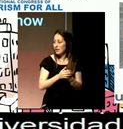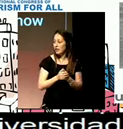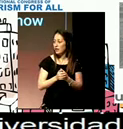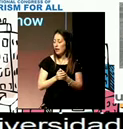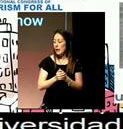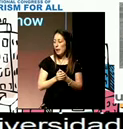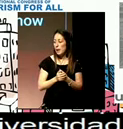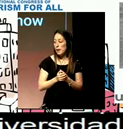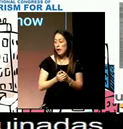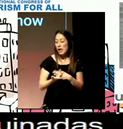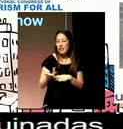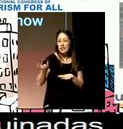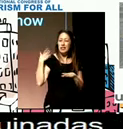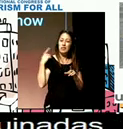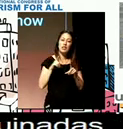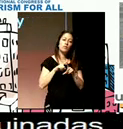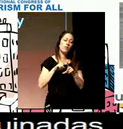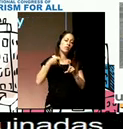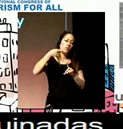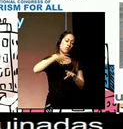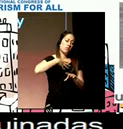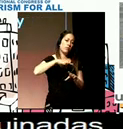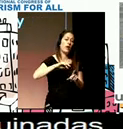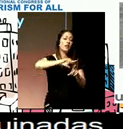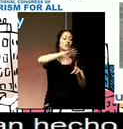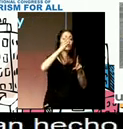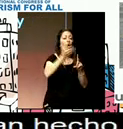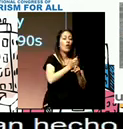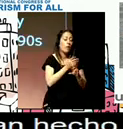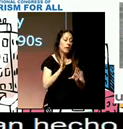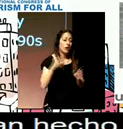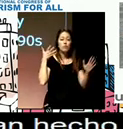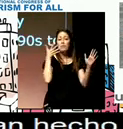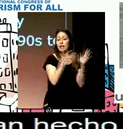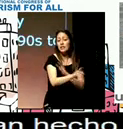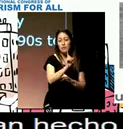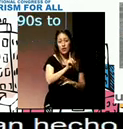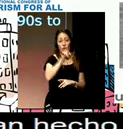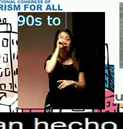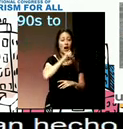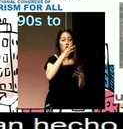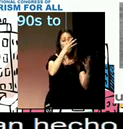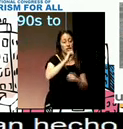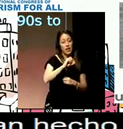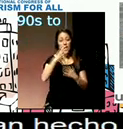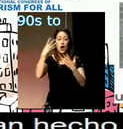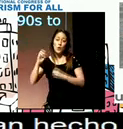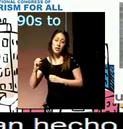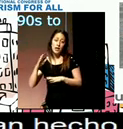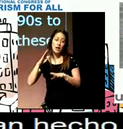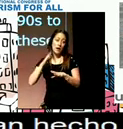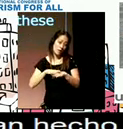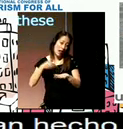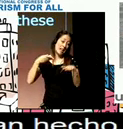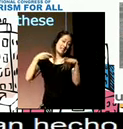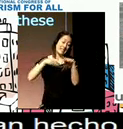used in the 80s and 90s to overcome some of the difficulties in accessing these buildings. But in 2008,